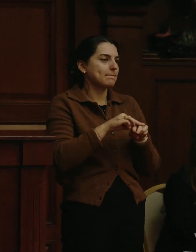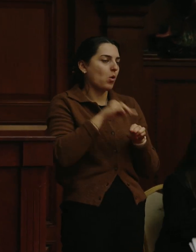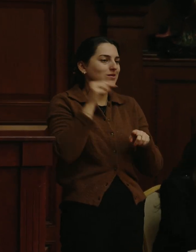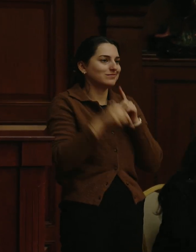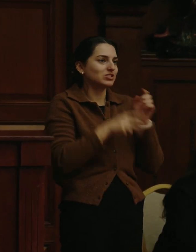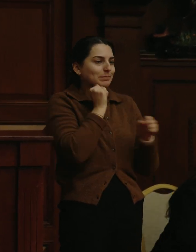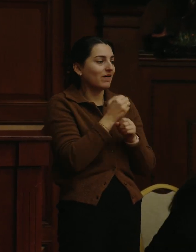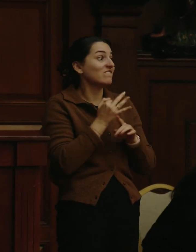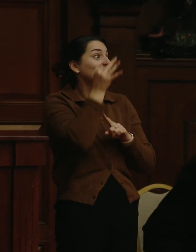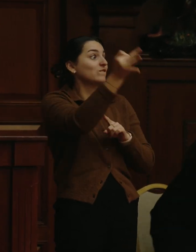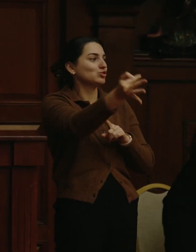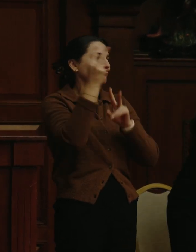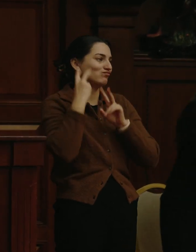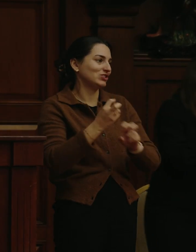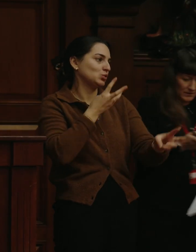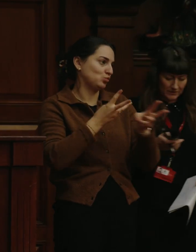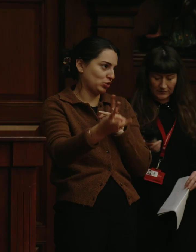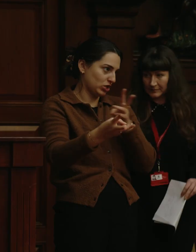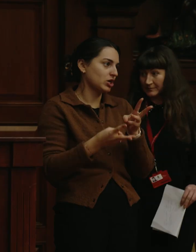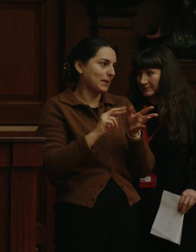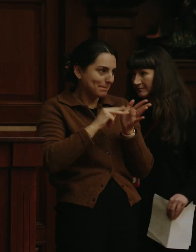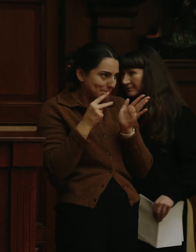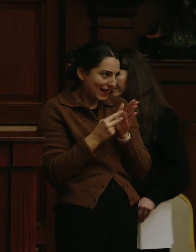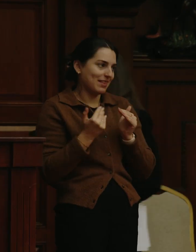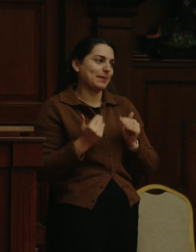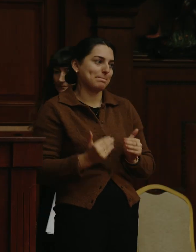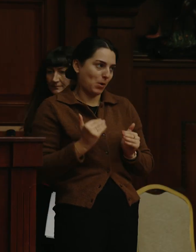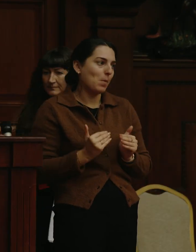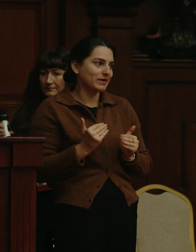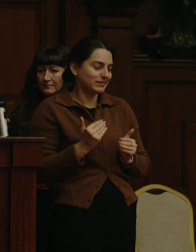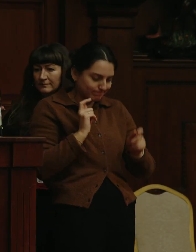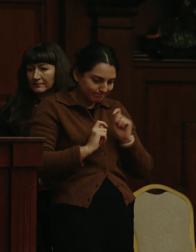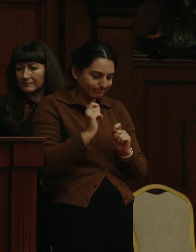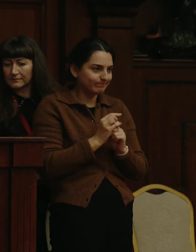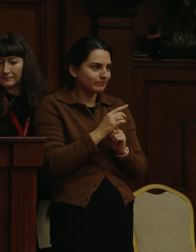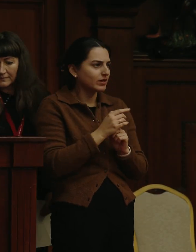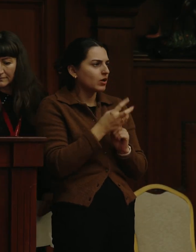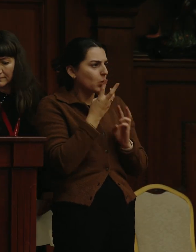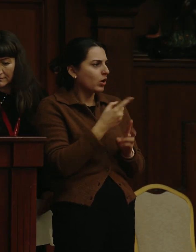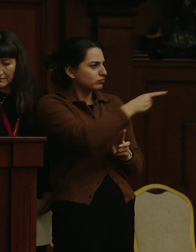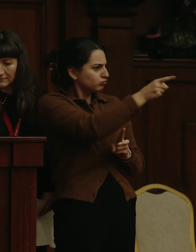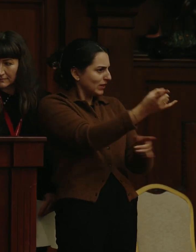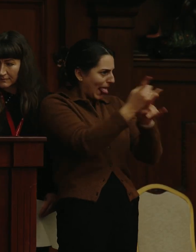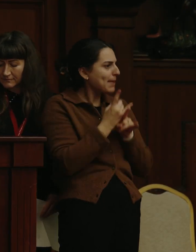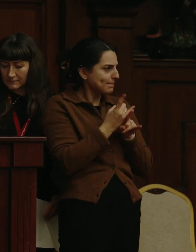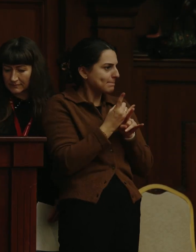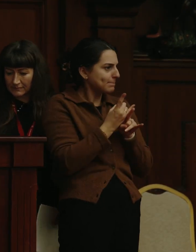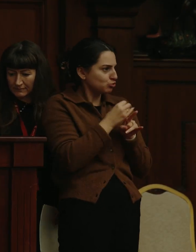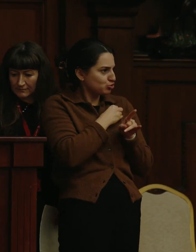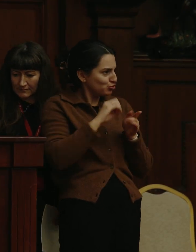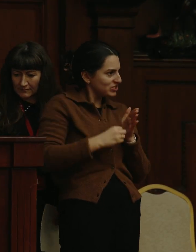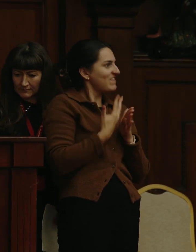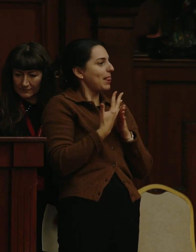more about some of the future work that is being planned in terms of requesting your assistance in